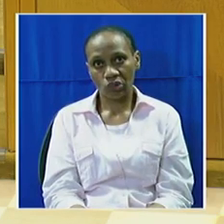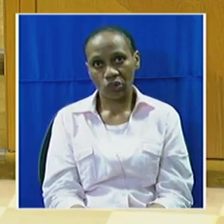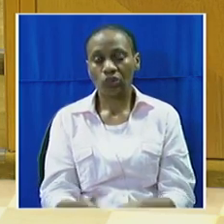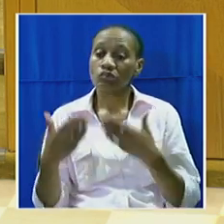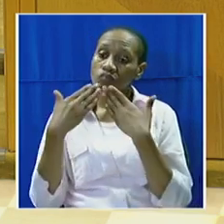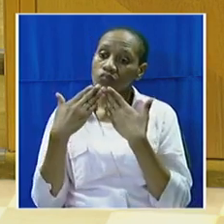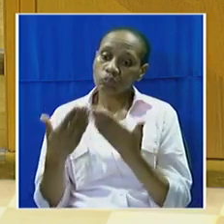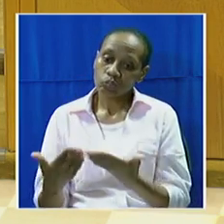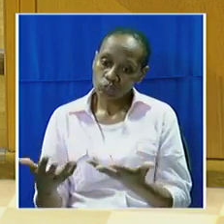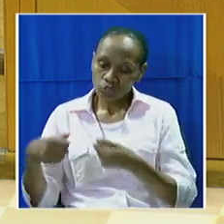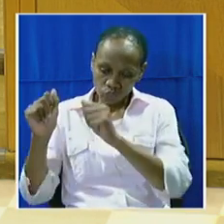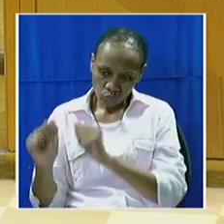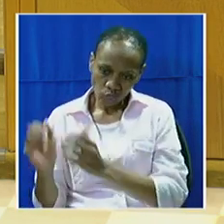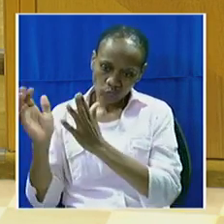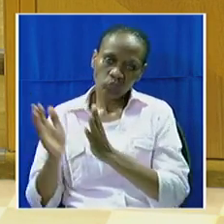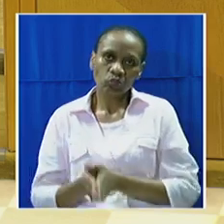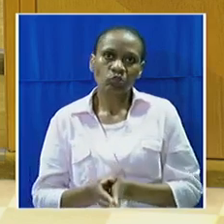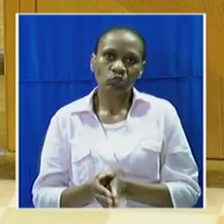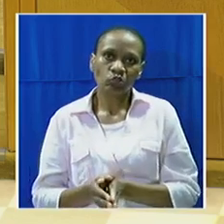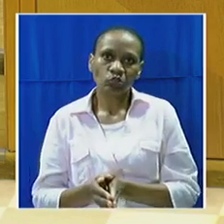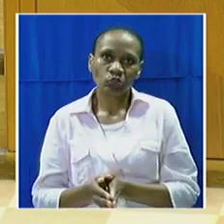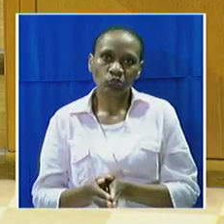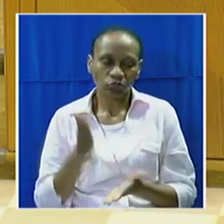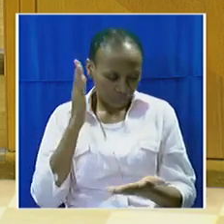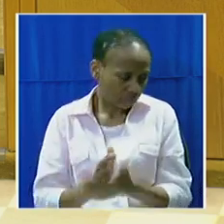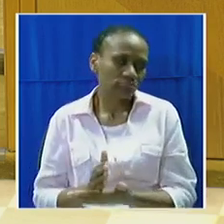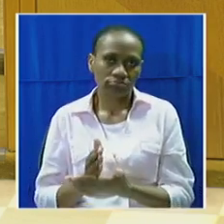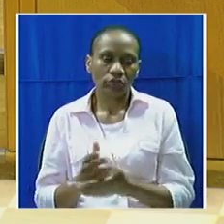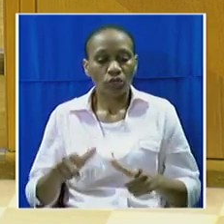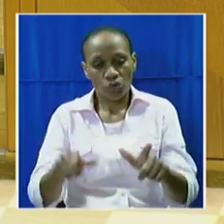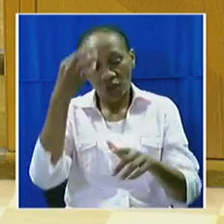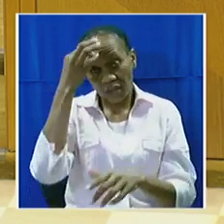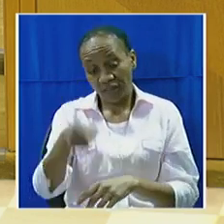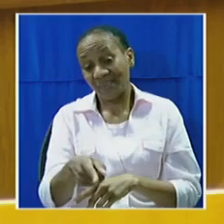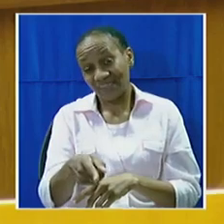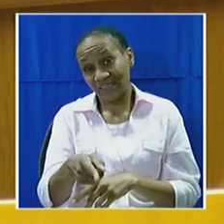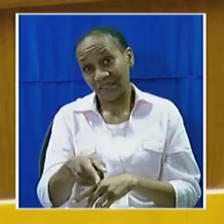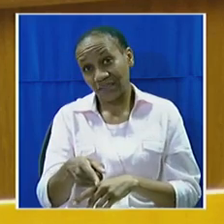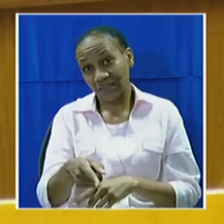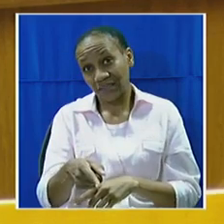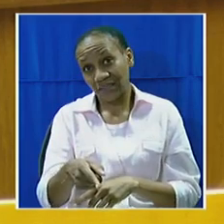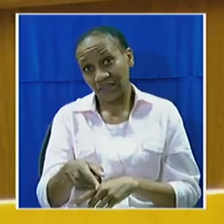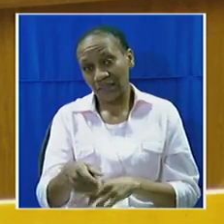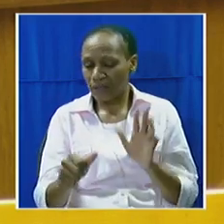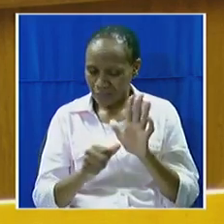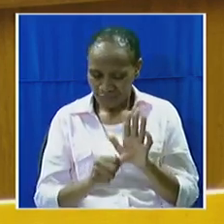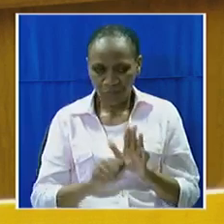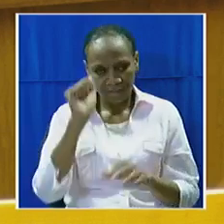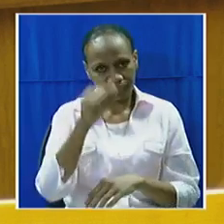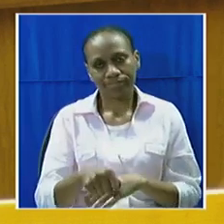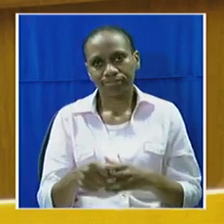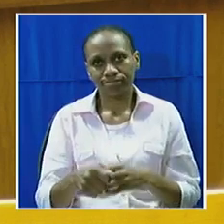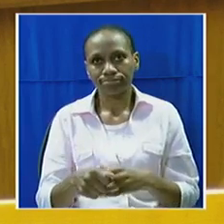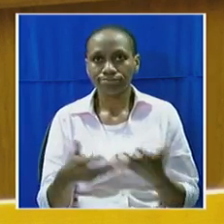Thank you very much, Chair. Without doubt, the local government is extremely important